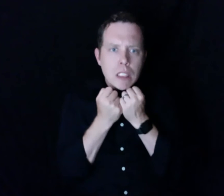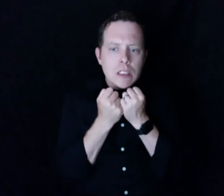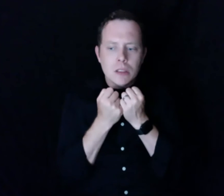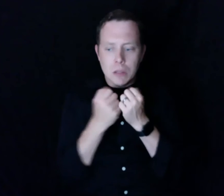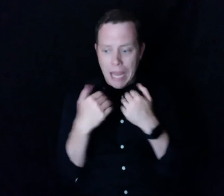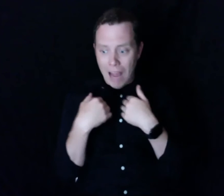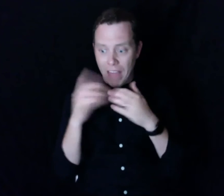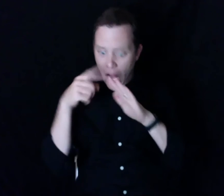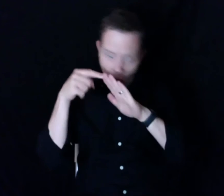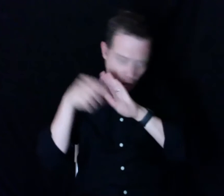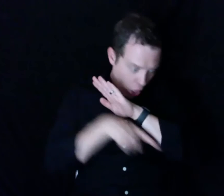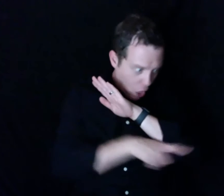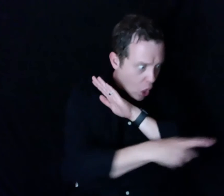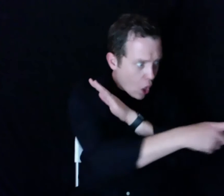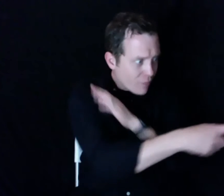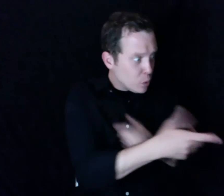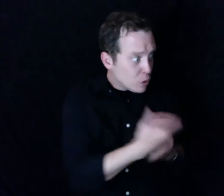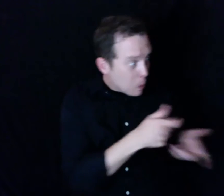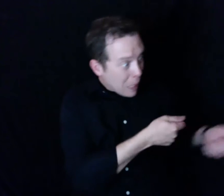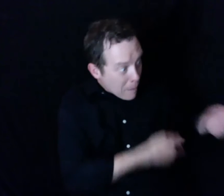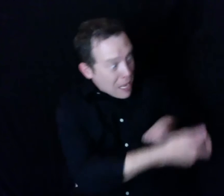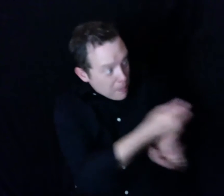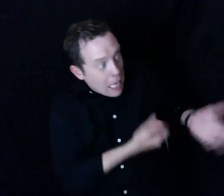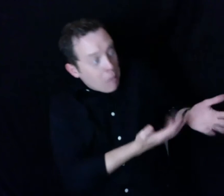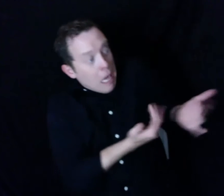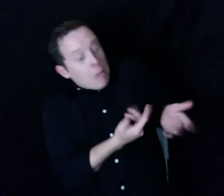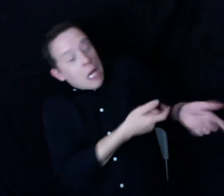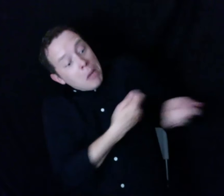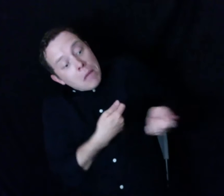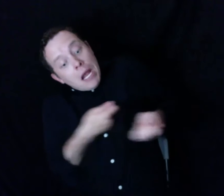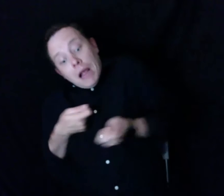dug them into is often not the best use of either one of our times.